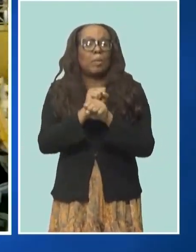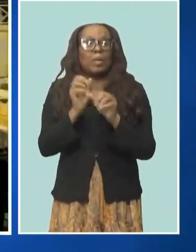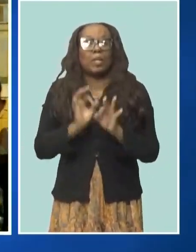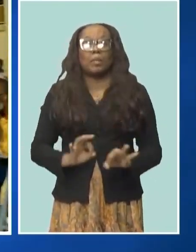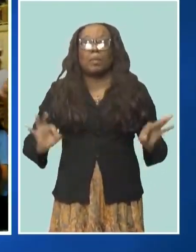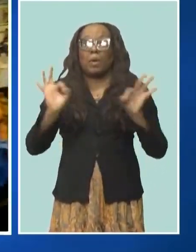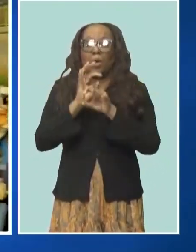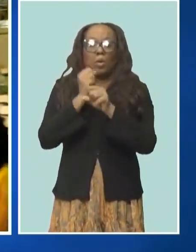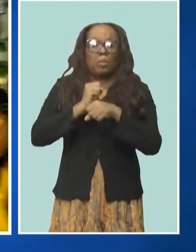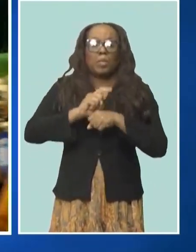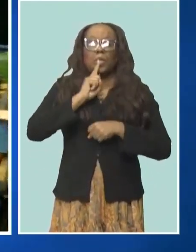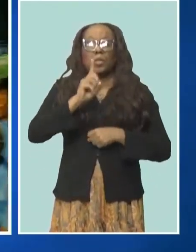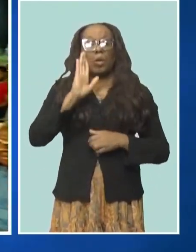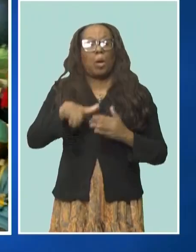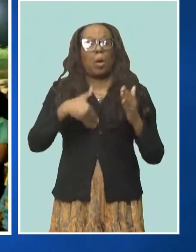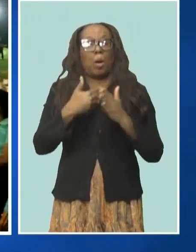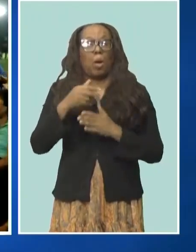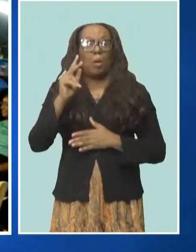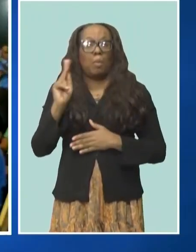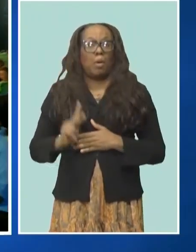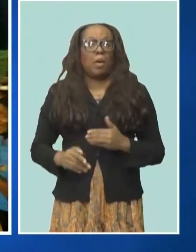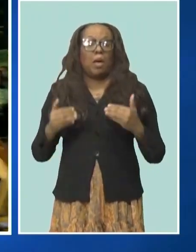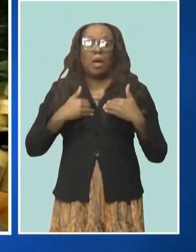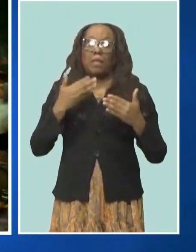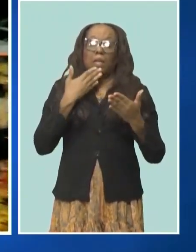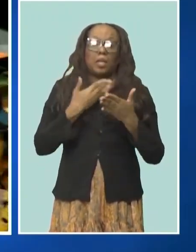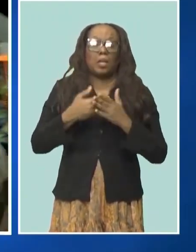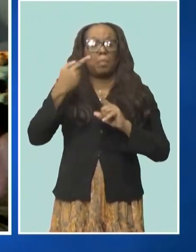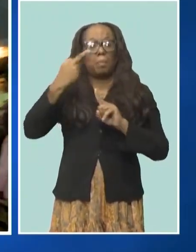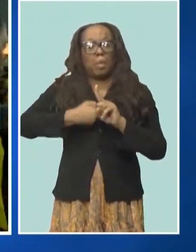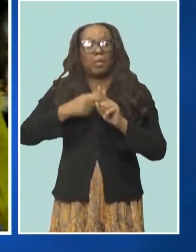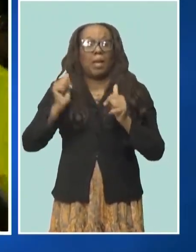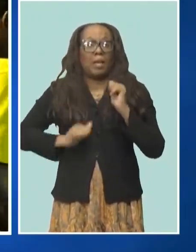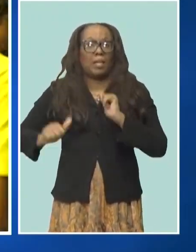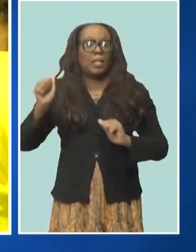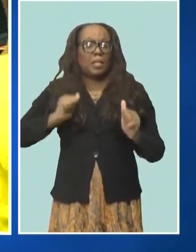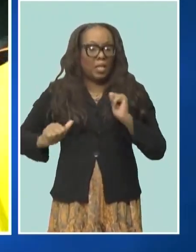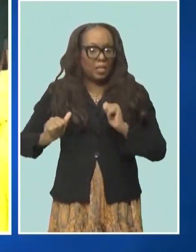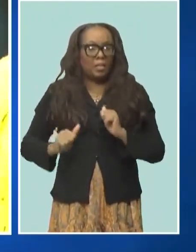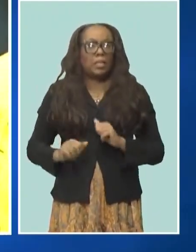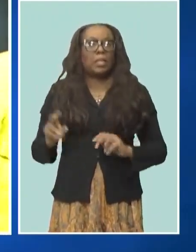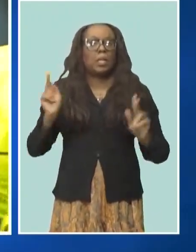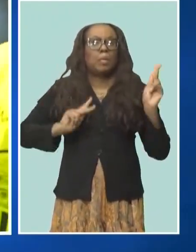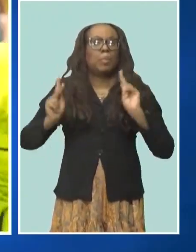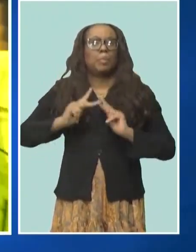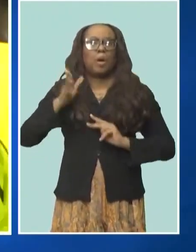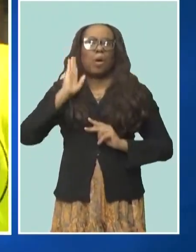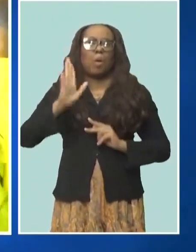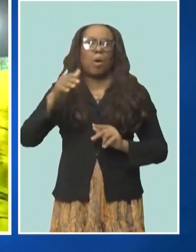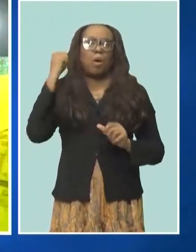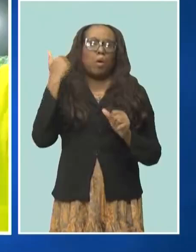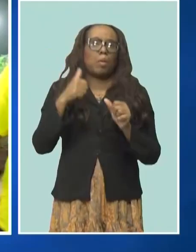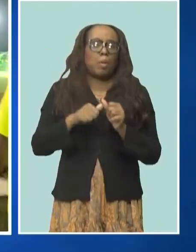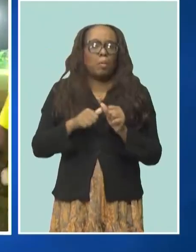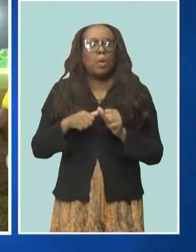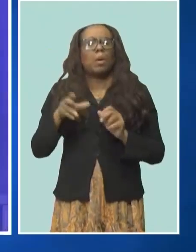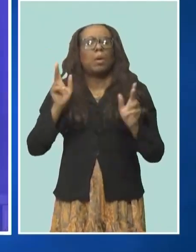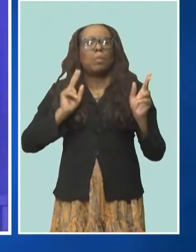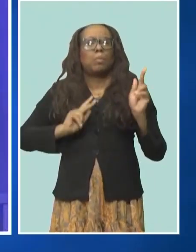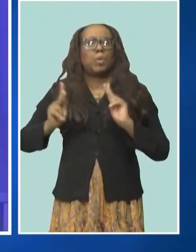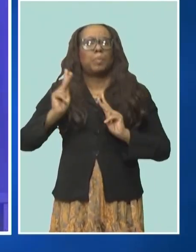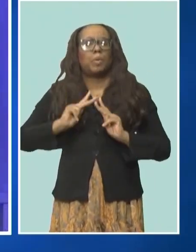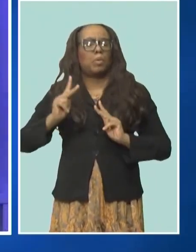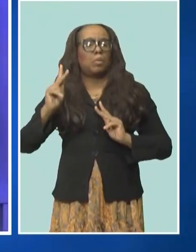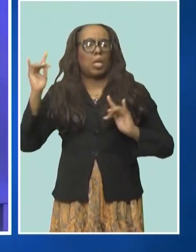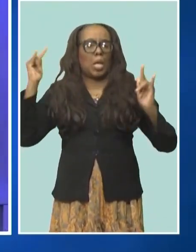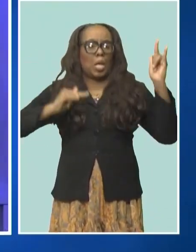each parish delivers a month of activities that will remain etched on the minds of those who come along home. The one thing that I